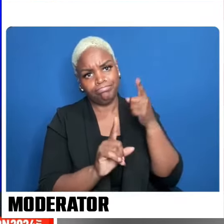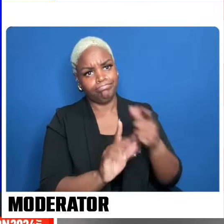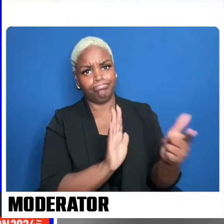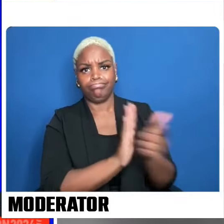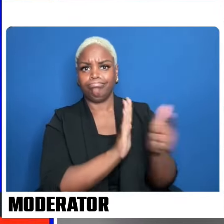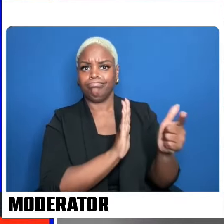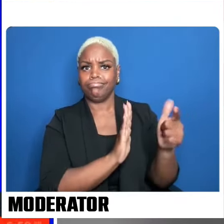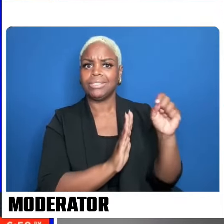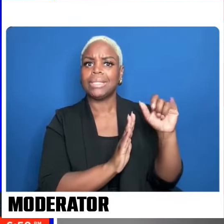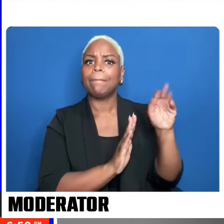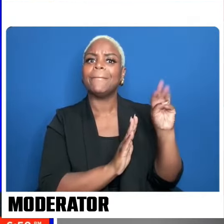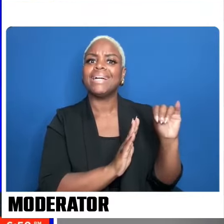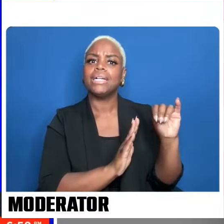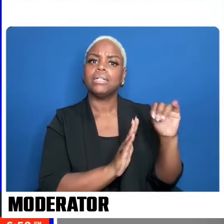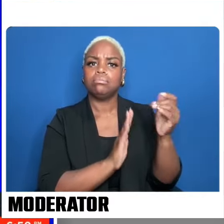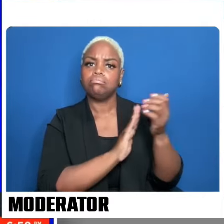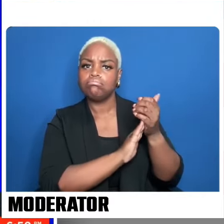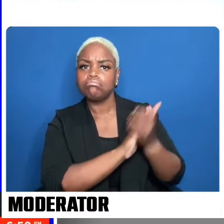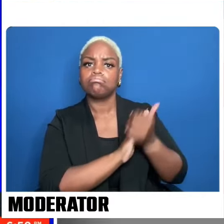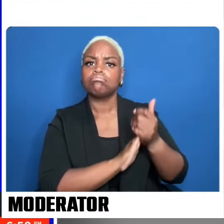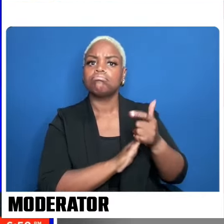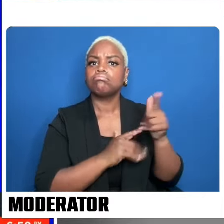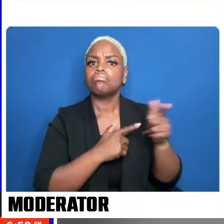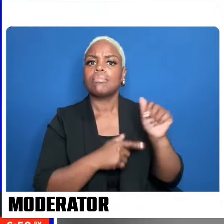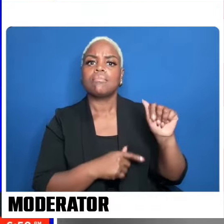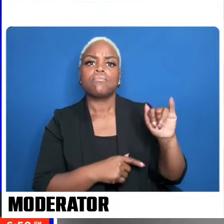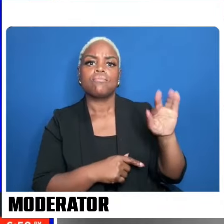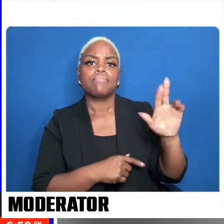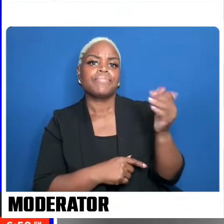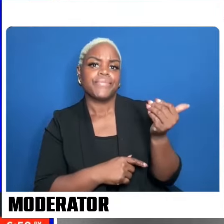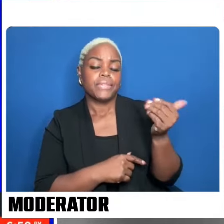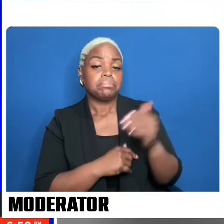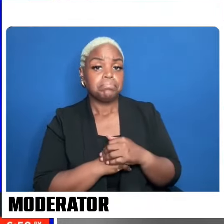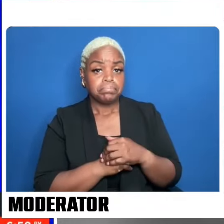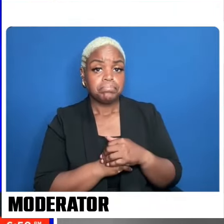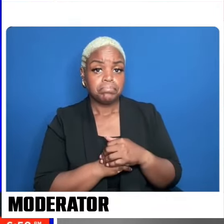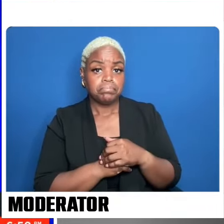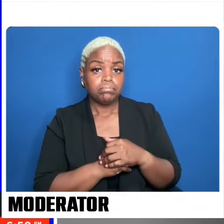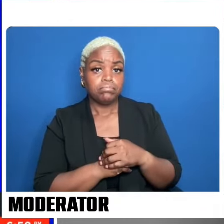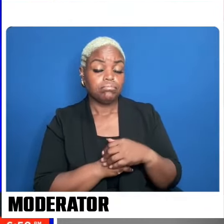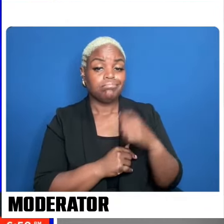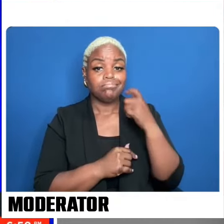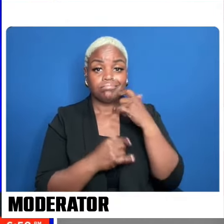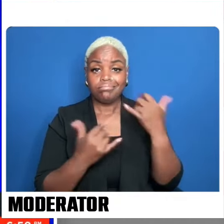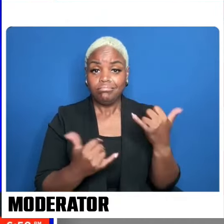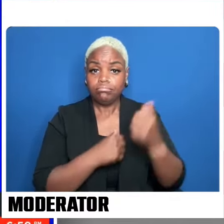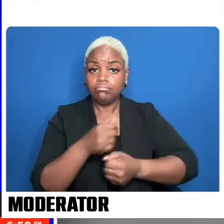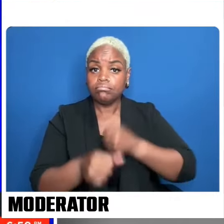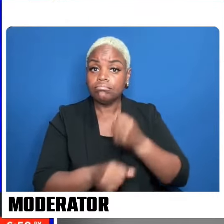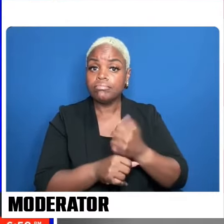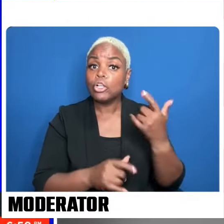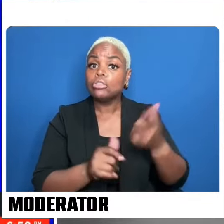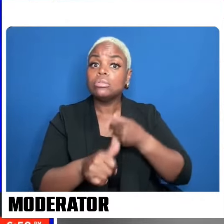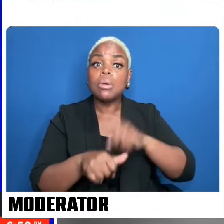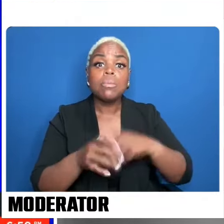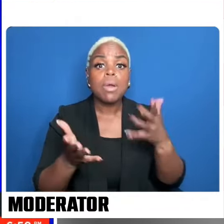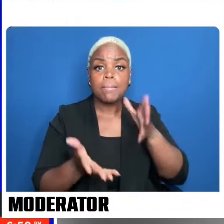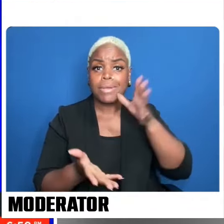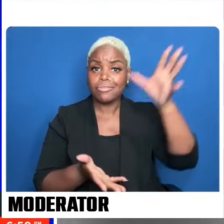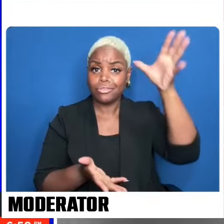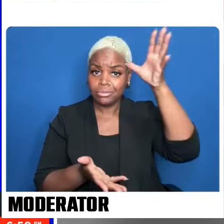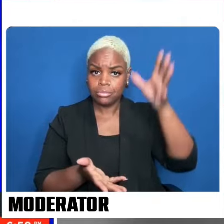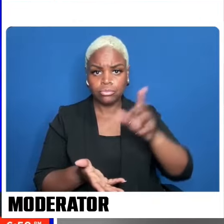convicted of involuntary manslaughter and sentenced to 10 years in prison. Do you think holding parents responsible